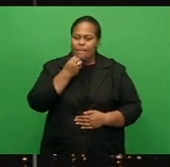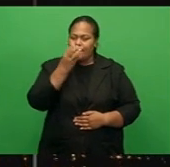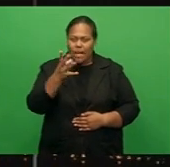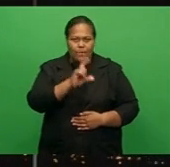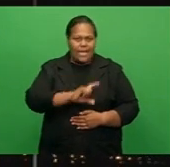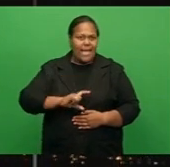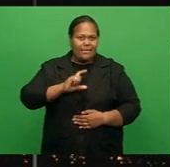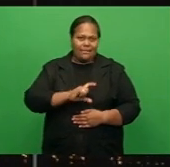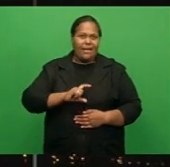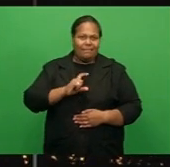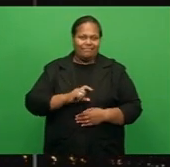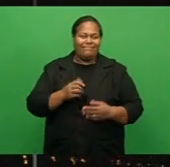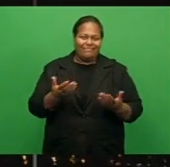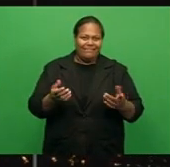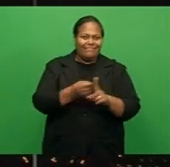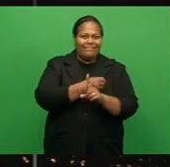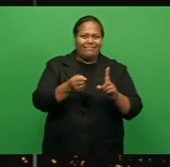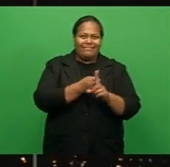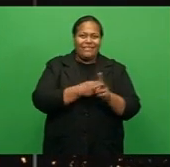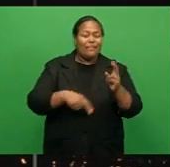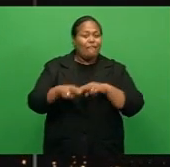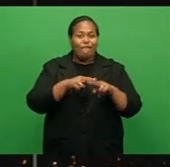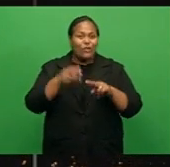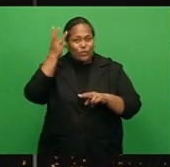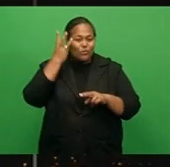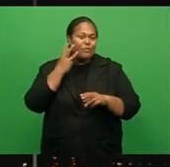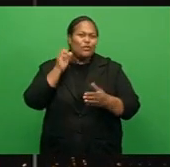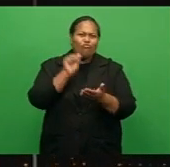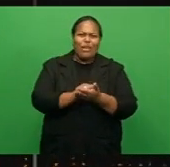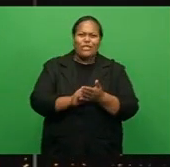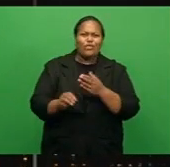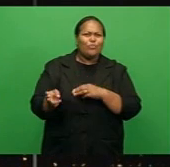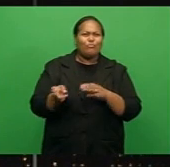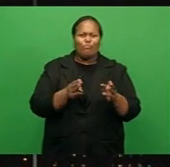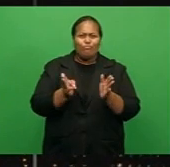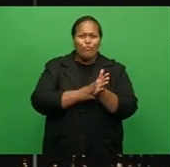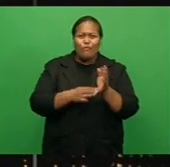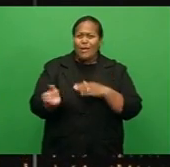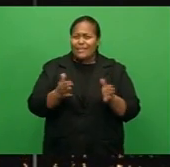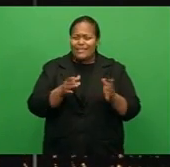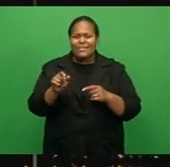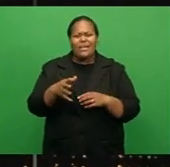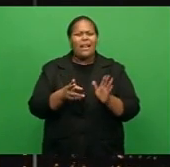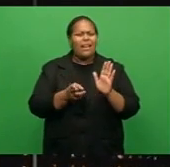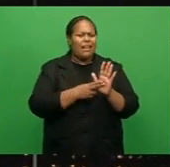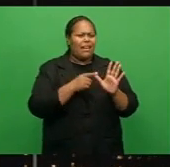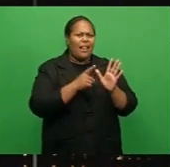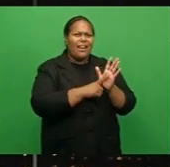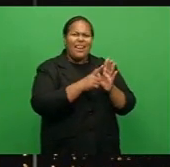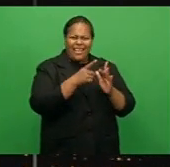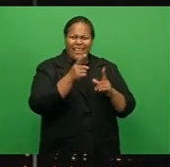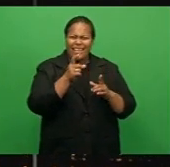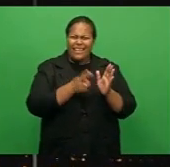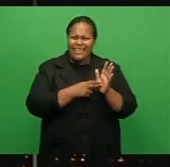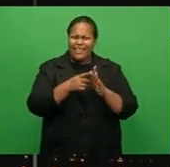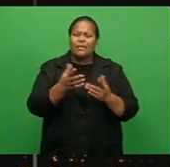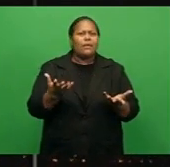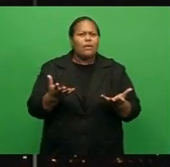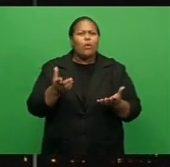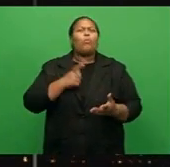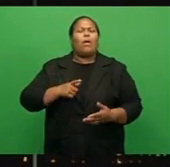of countries, and we were not left out of that. Breaking the silence and establishing a good support system